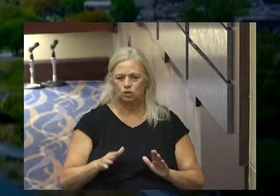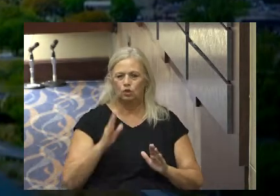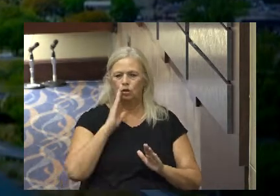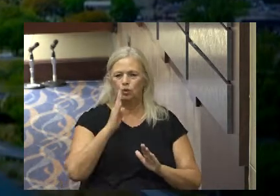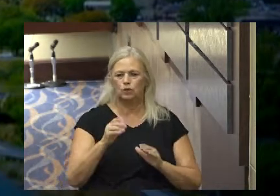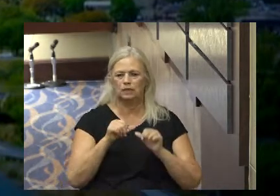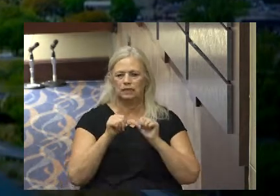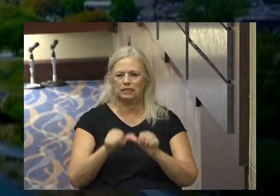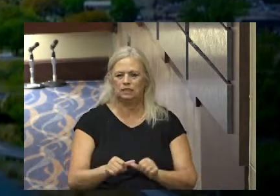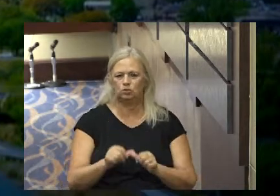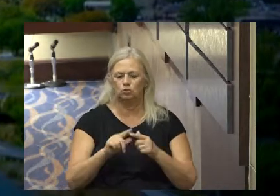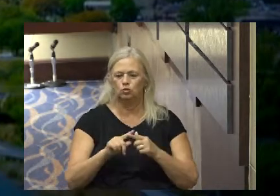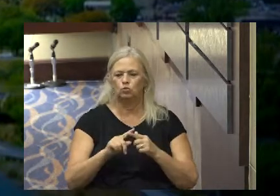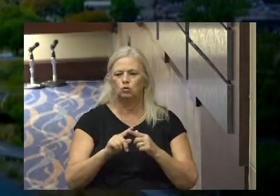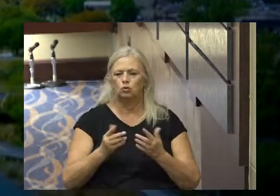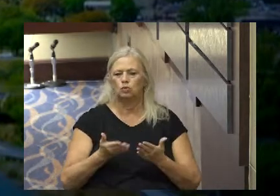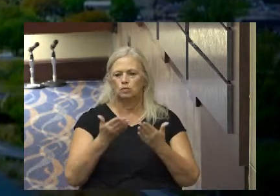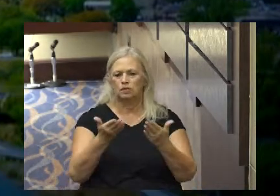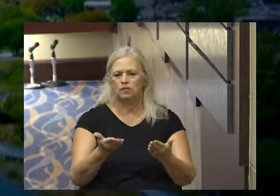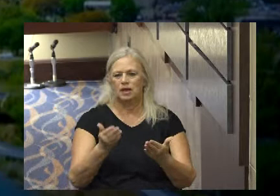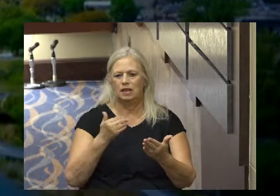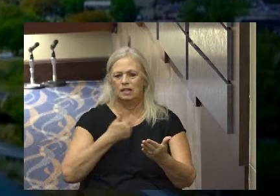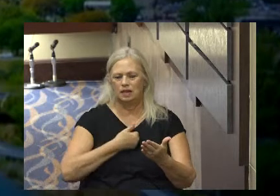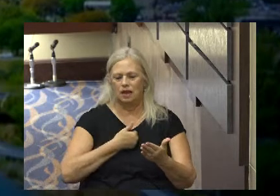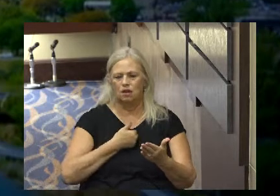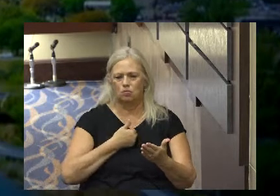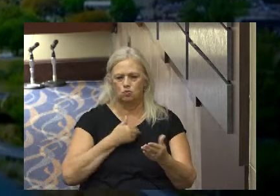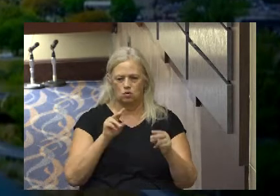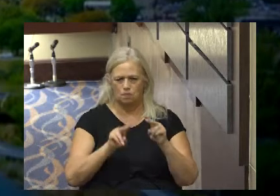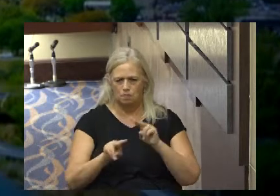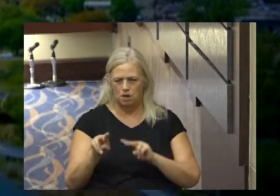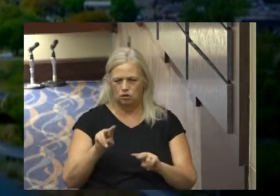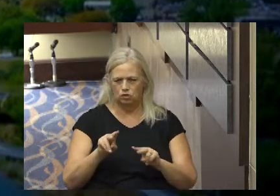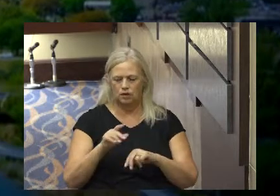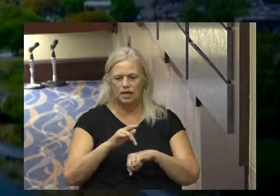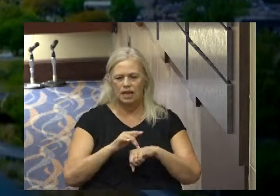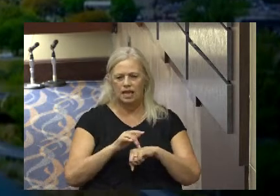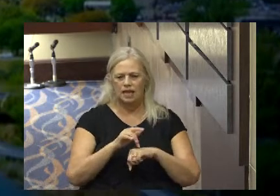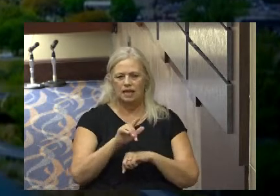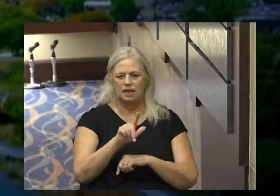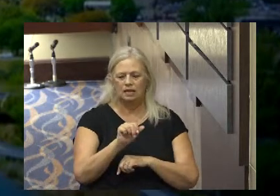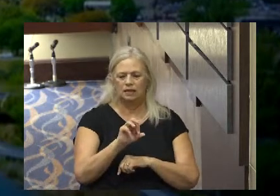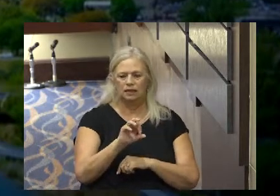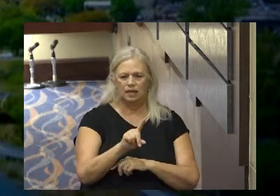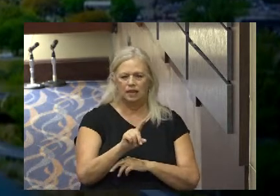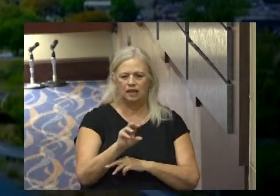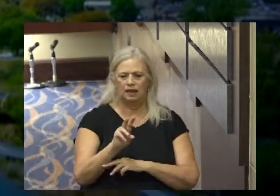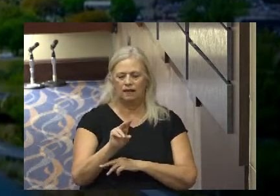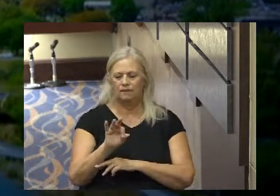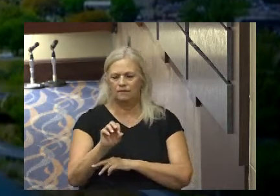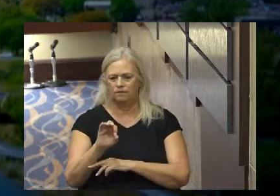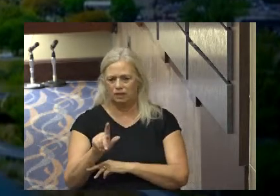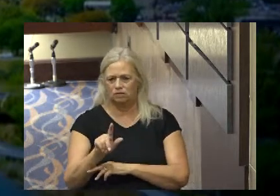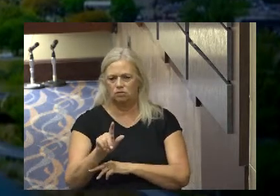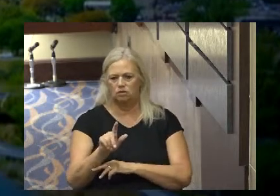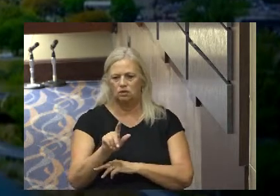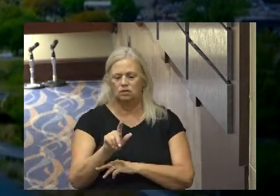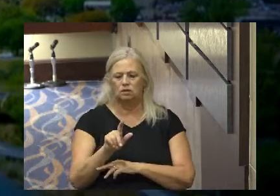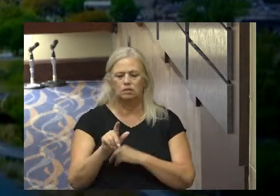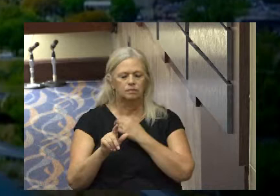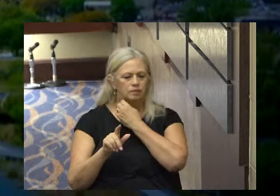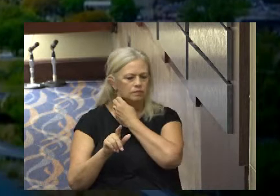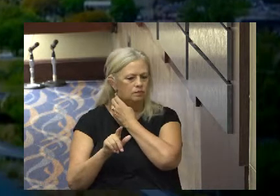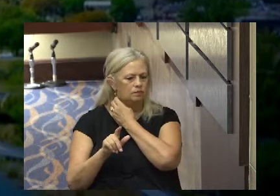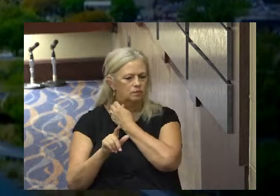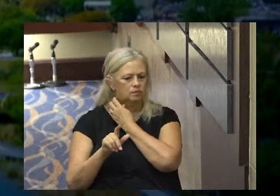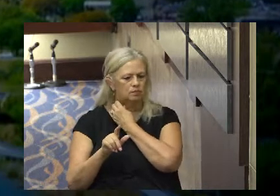to provide our environmental monitoring at landfill 948A. That includes air